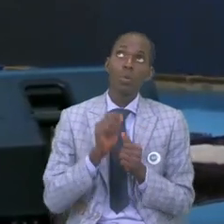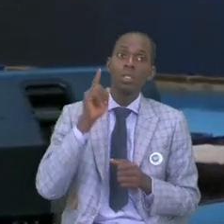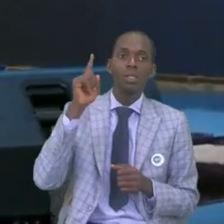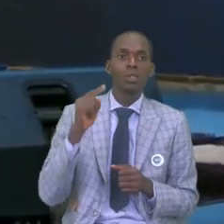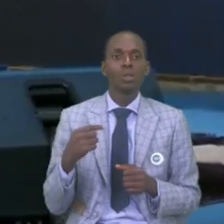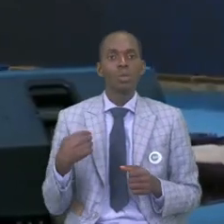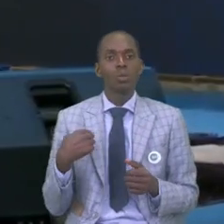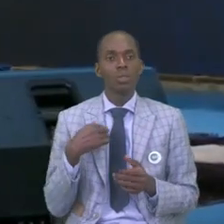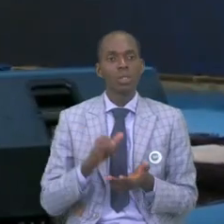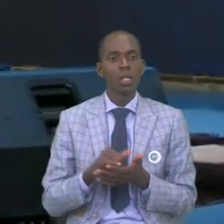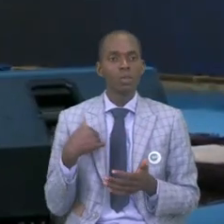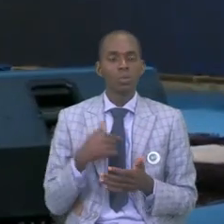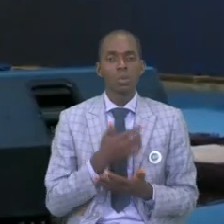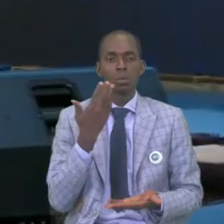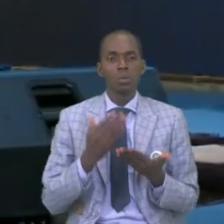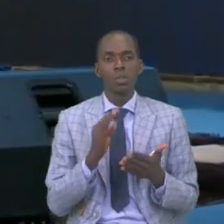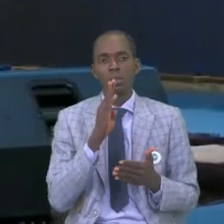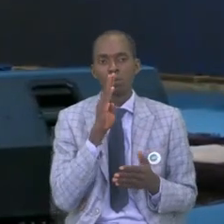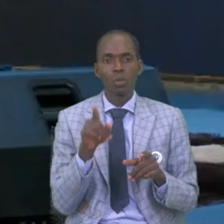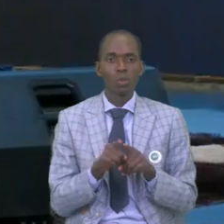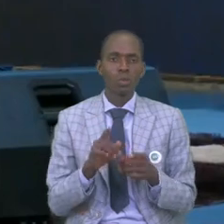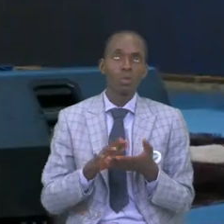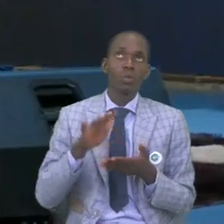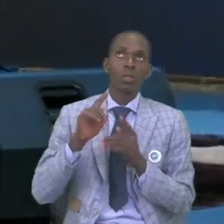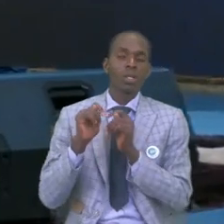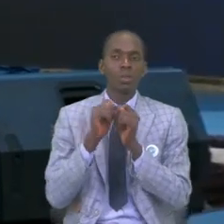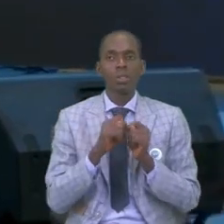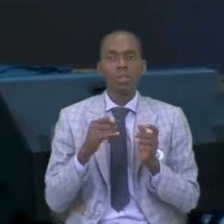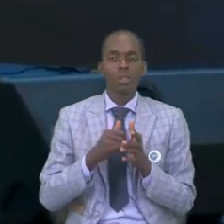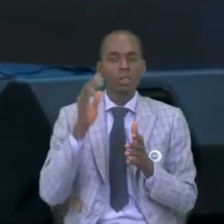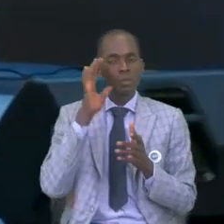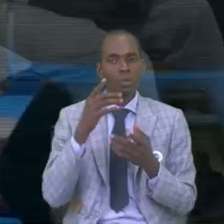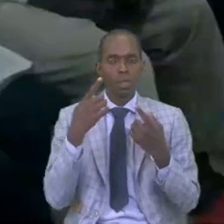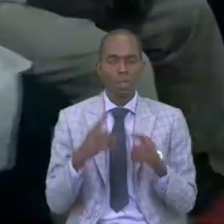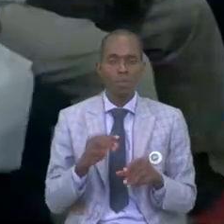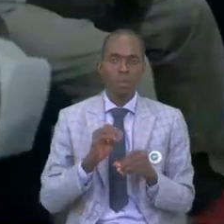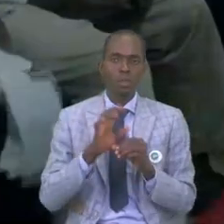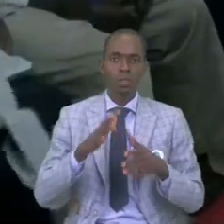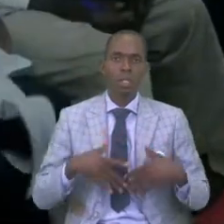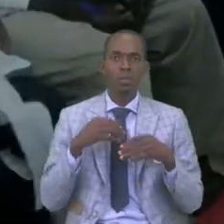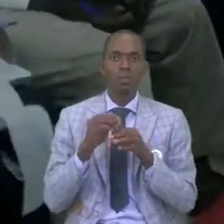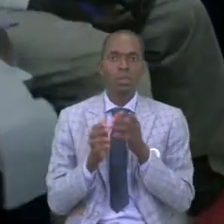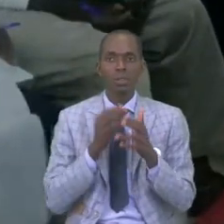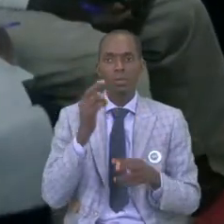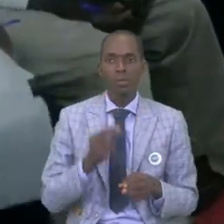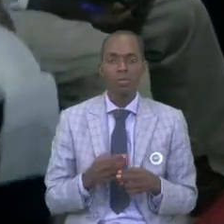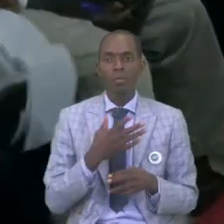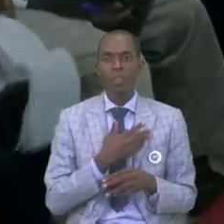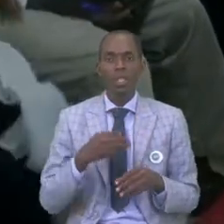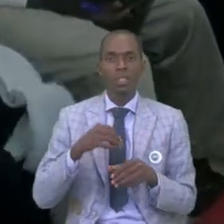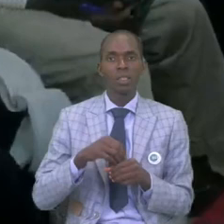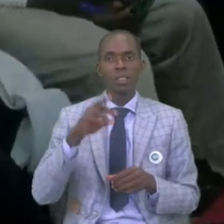be glorified together. It will be fulfilled in your life in Jesus' name. And in Revelation